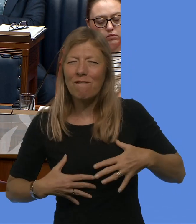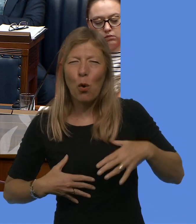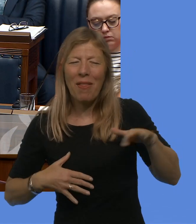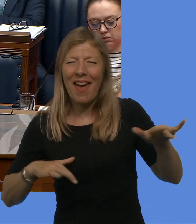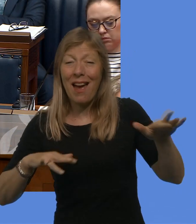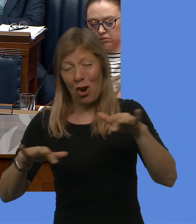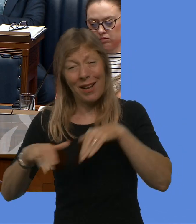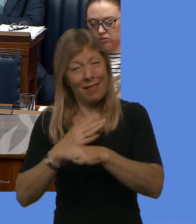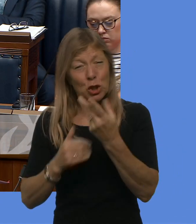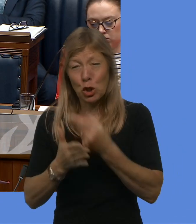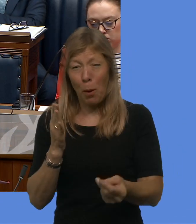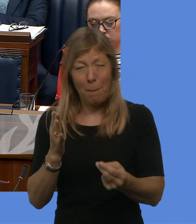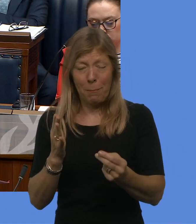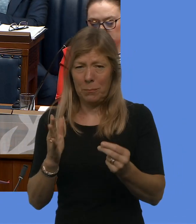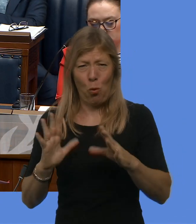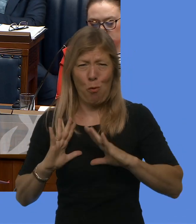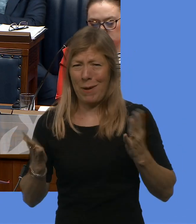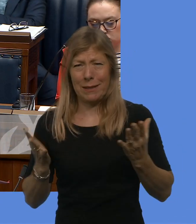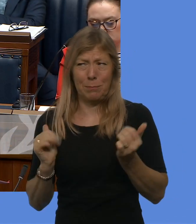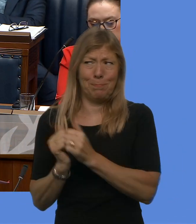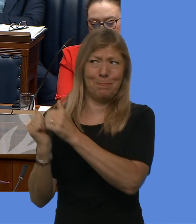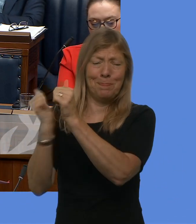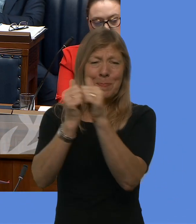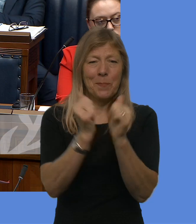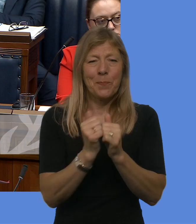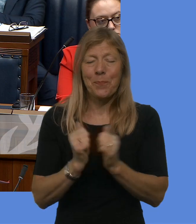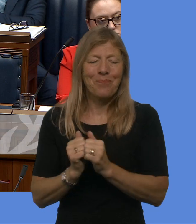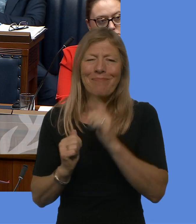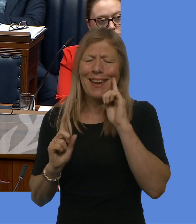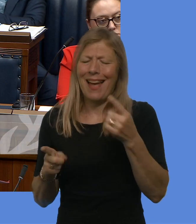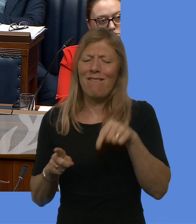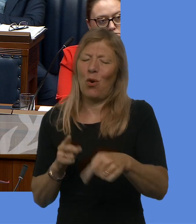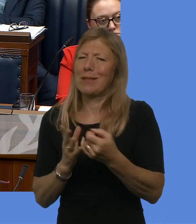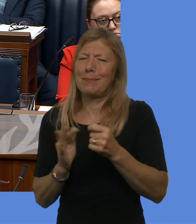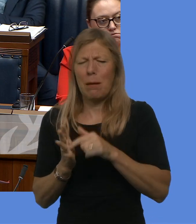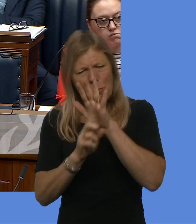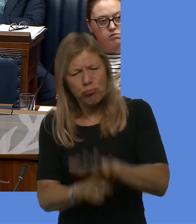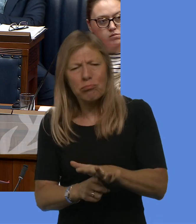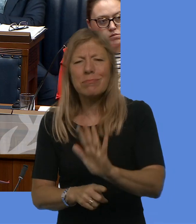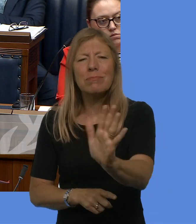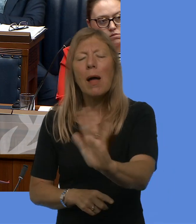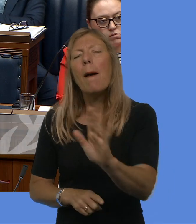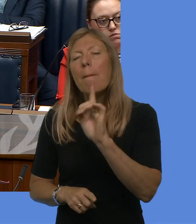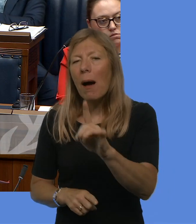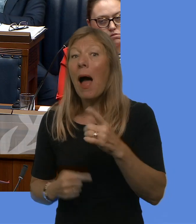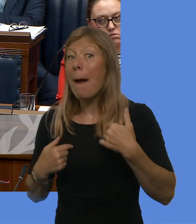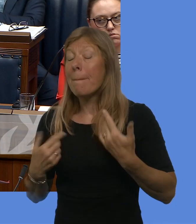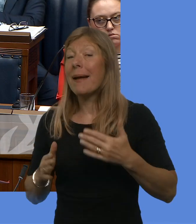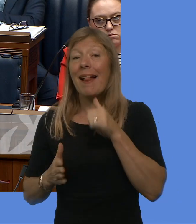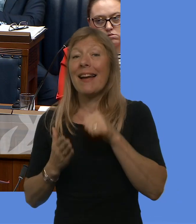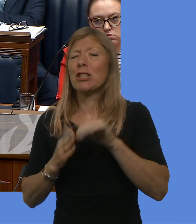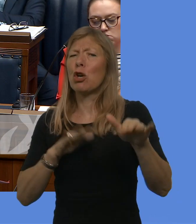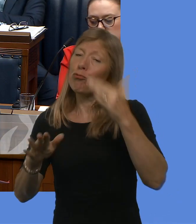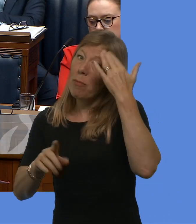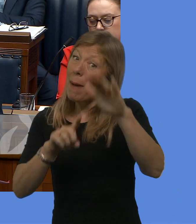we won't be able to do that. But what I was able to do was to remind schools to follow the guidance, and the overwhelming majority are doing that.